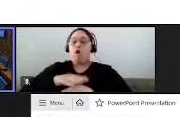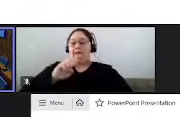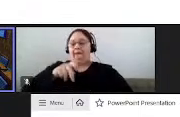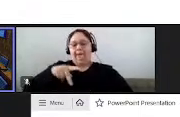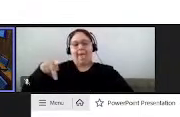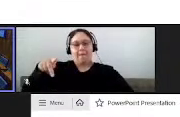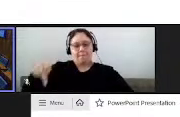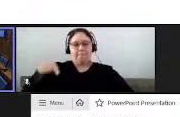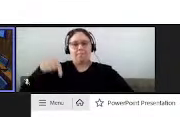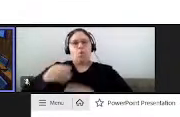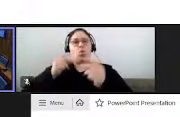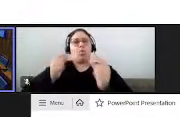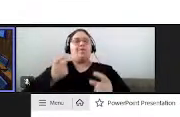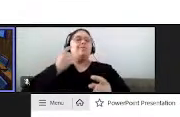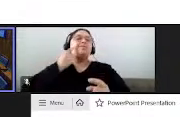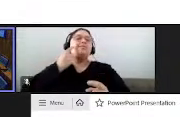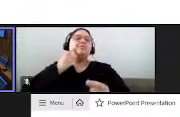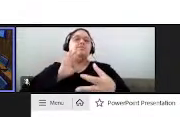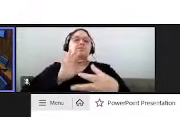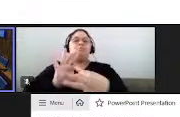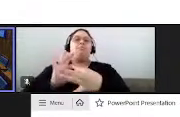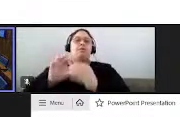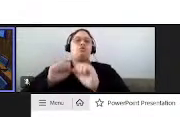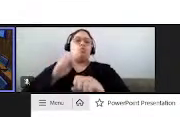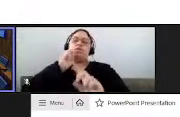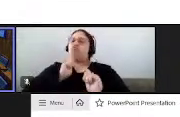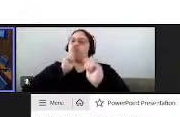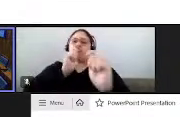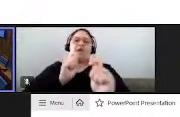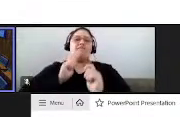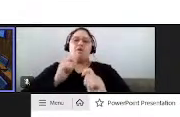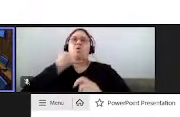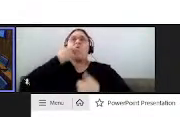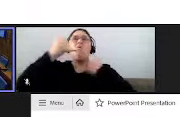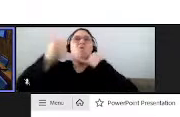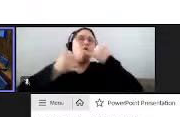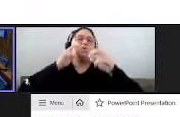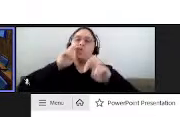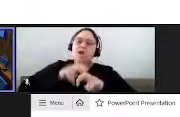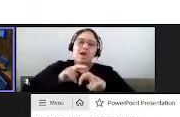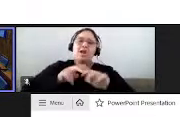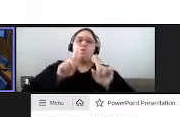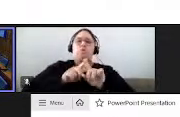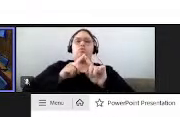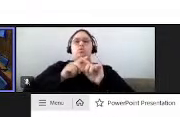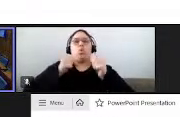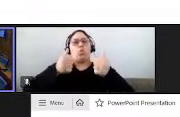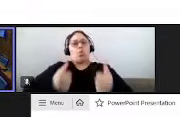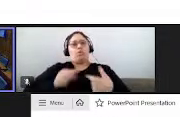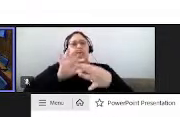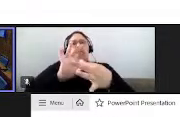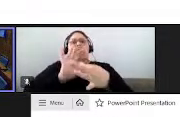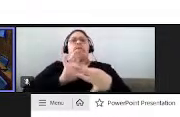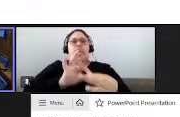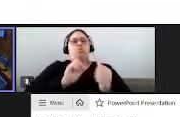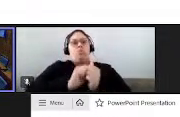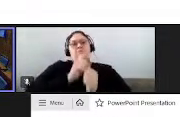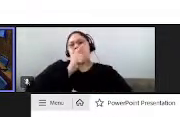that it's quick and easy. They don't have to travel, they don't have to call, and we can have meaningful